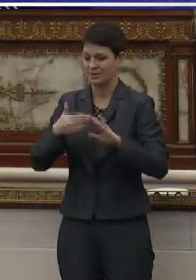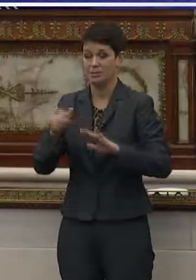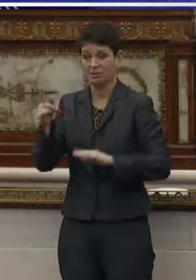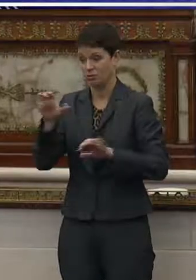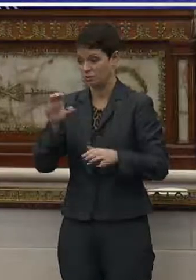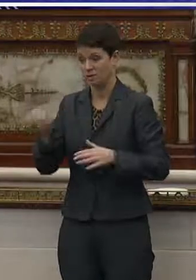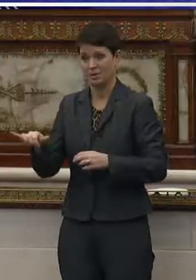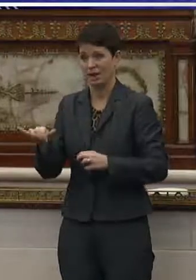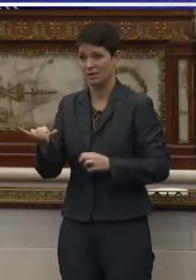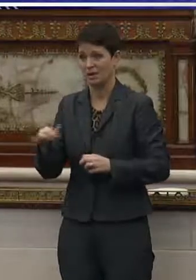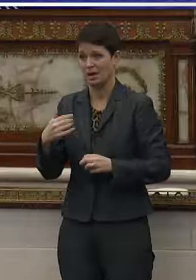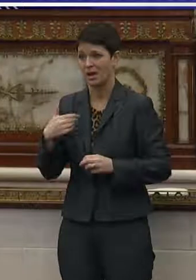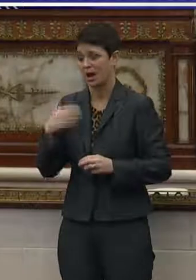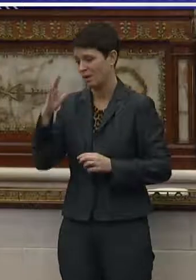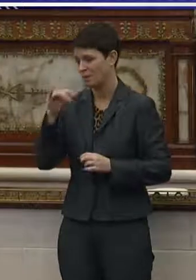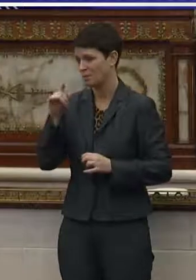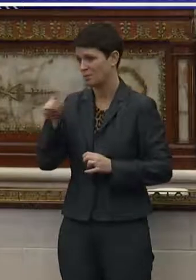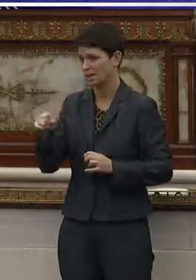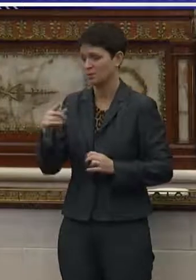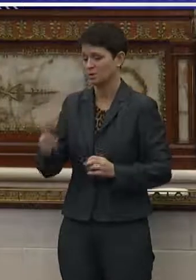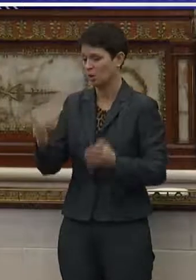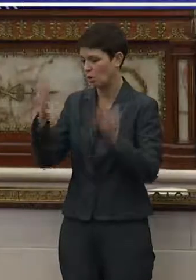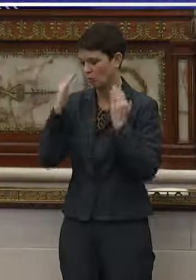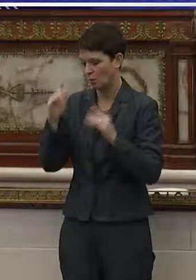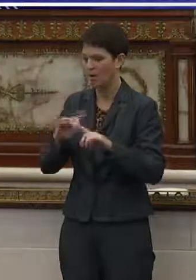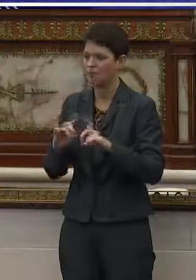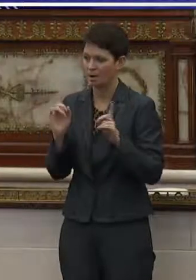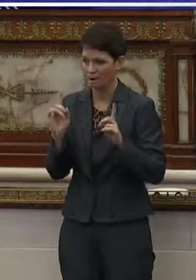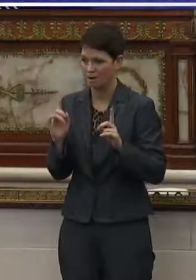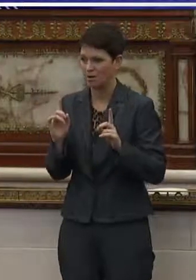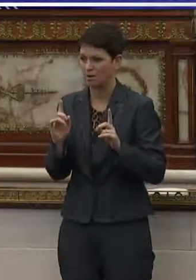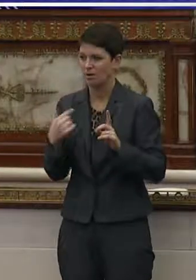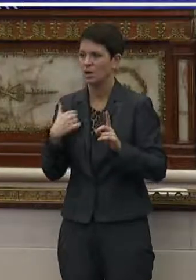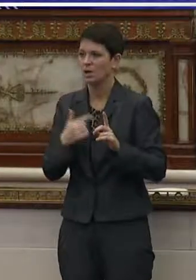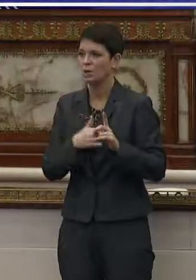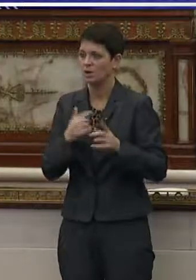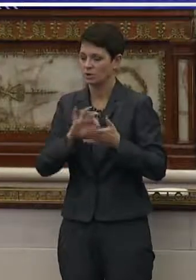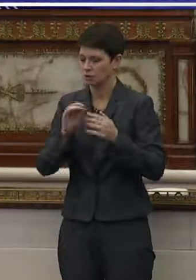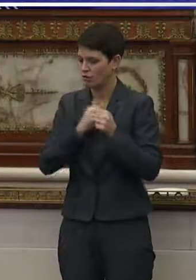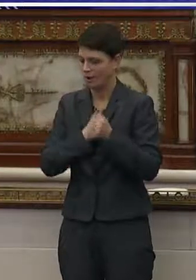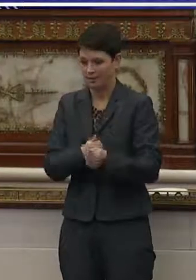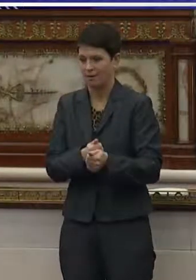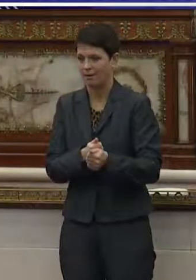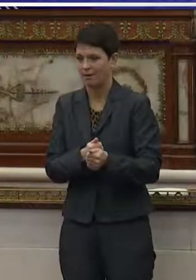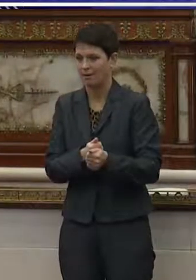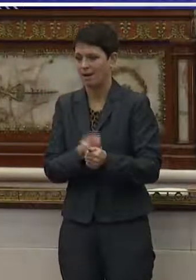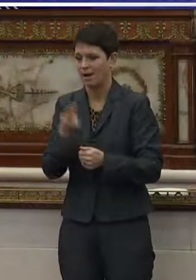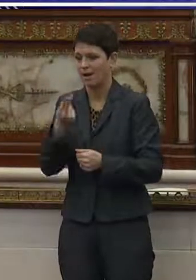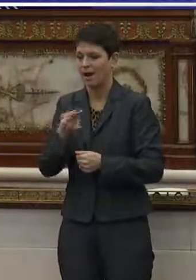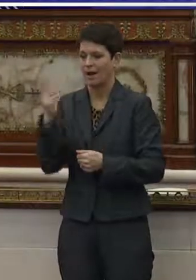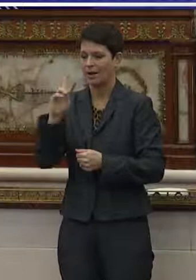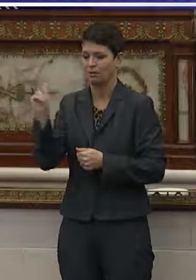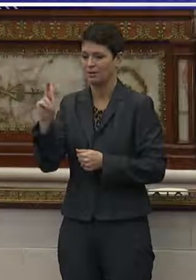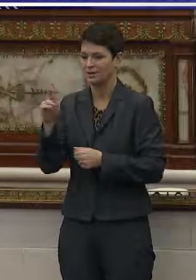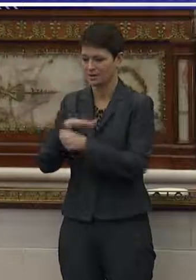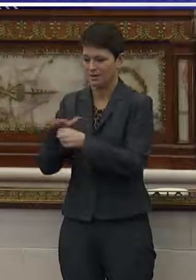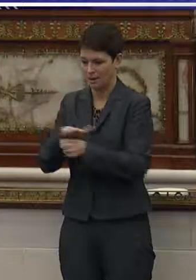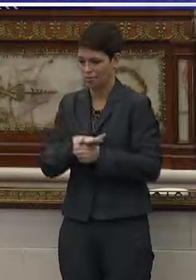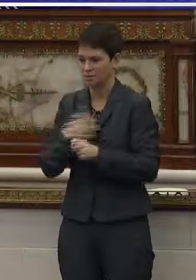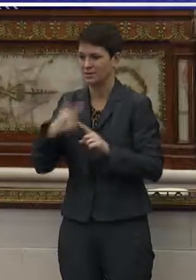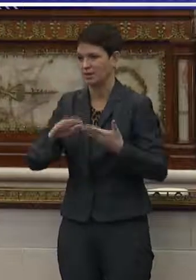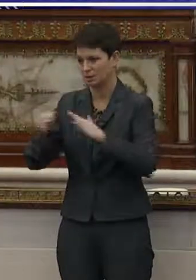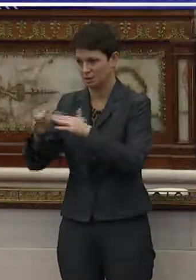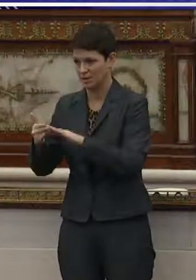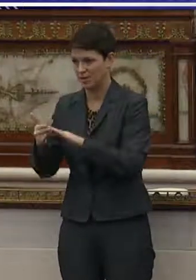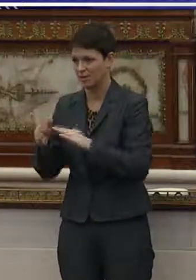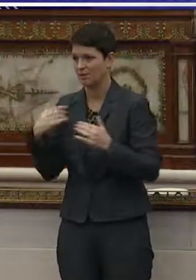and, I don't expect to be overwhelmed, but we're mostly just tracking high-risk neighborhoods and communities. So if we could